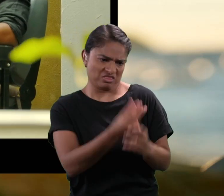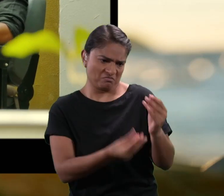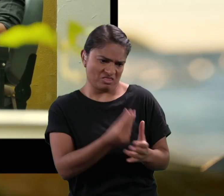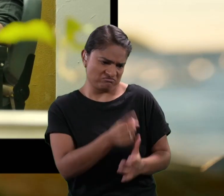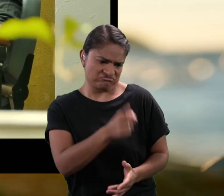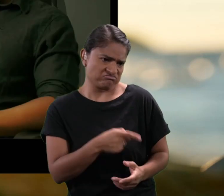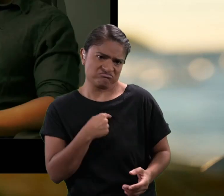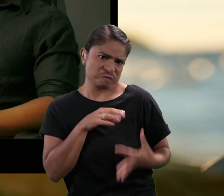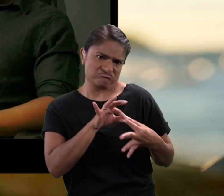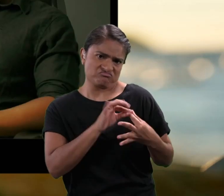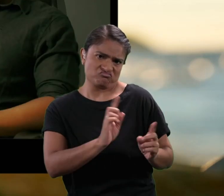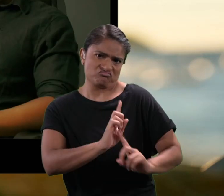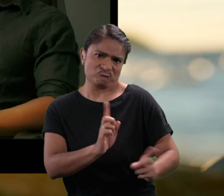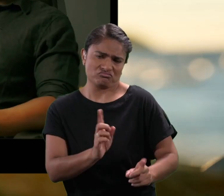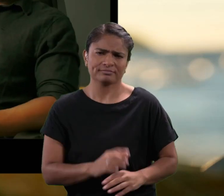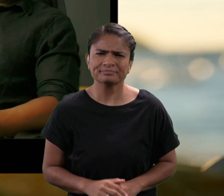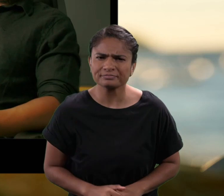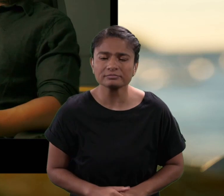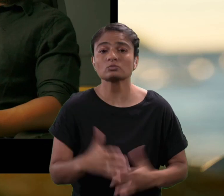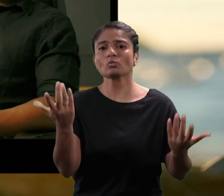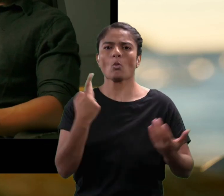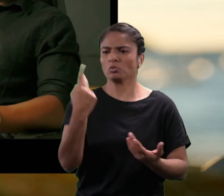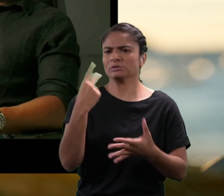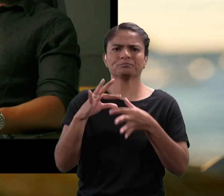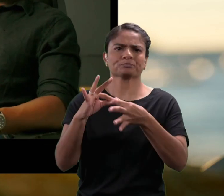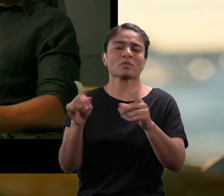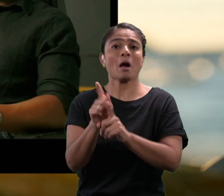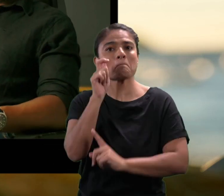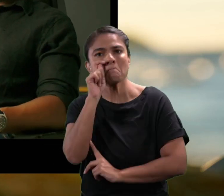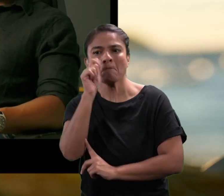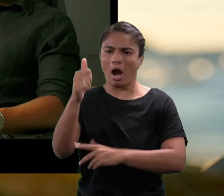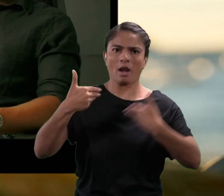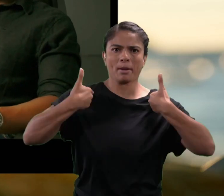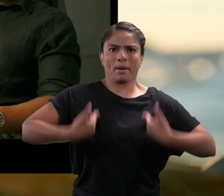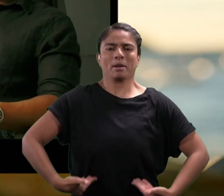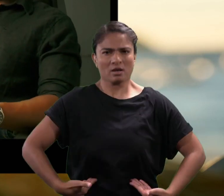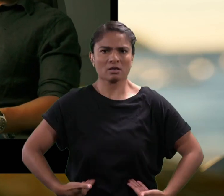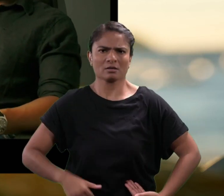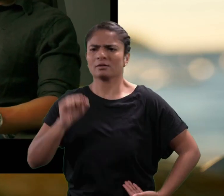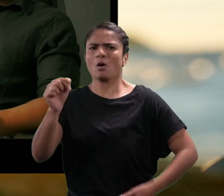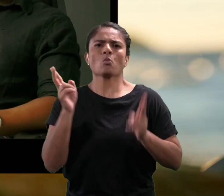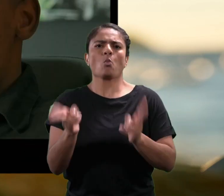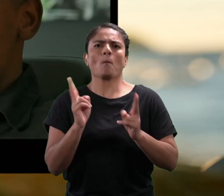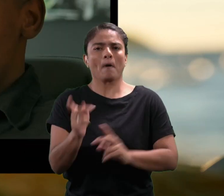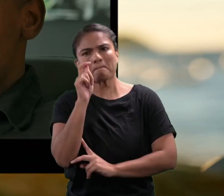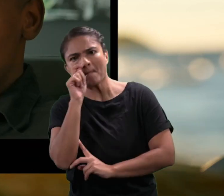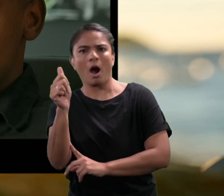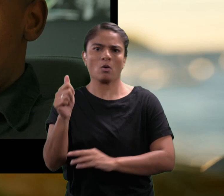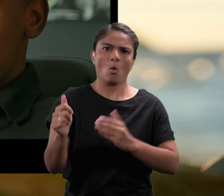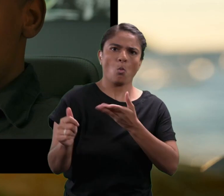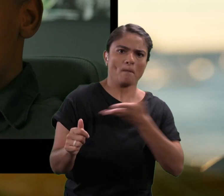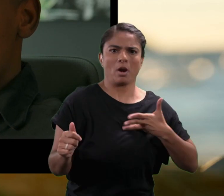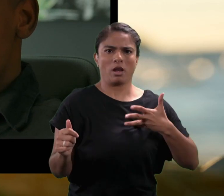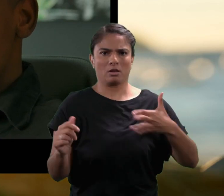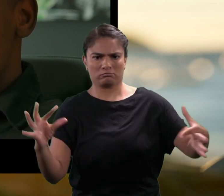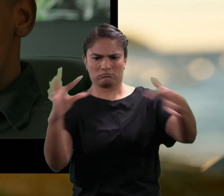missing something. When you talk about hegemonic masculinity, which is like the sort of like the orthodox